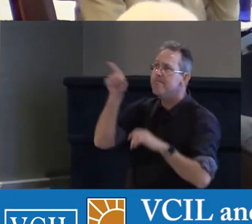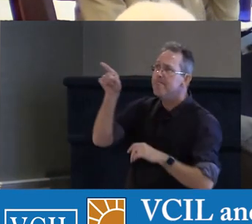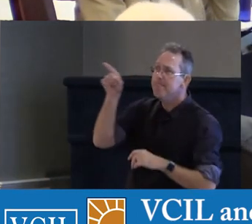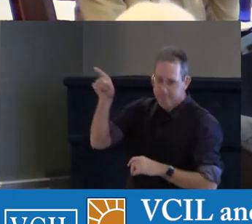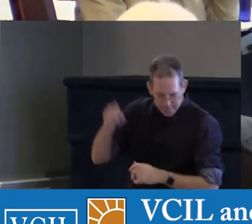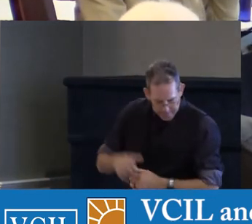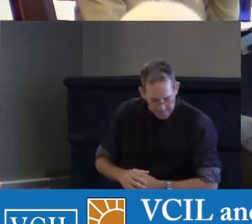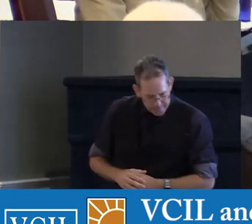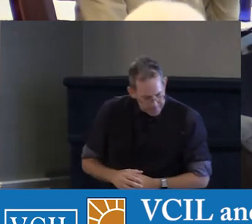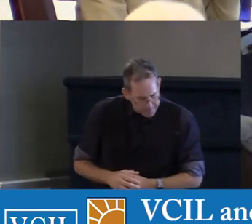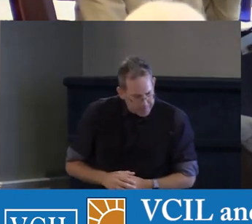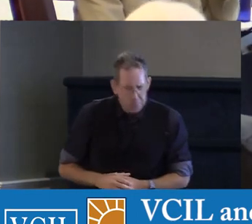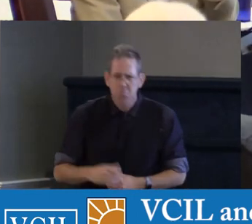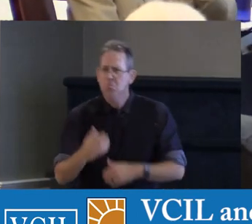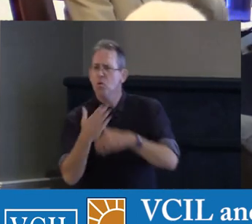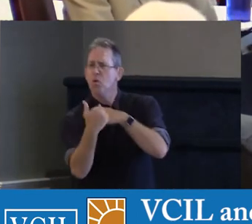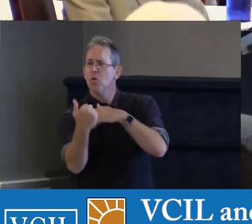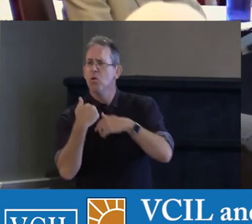day,